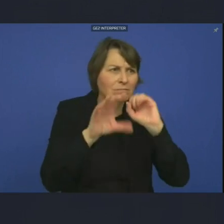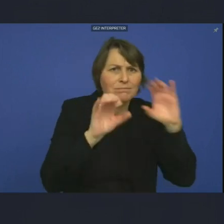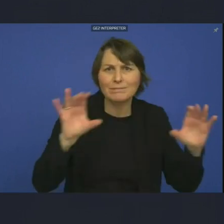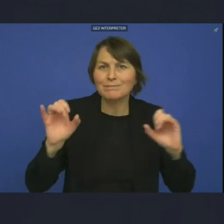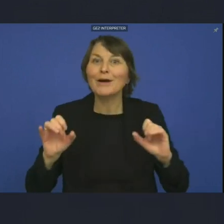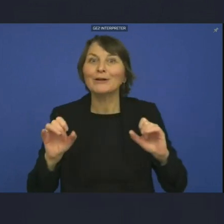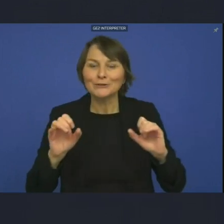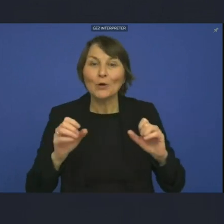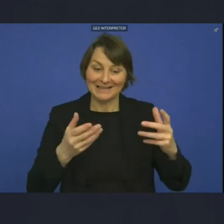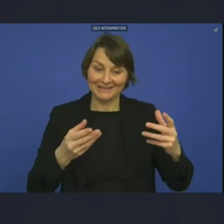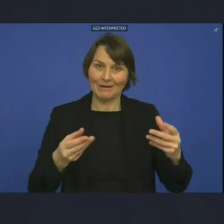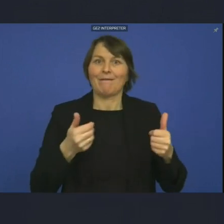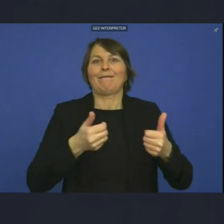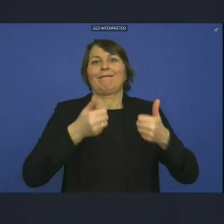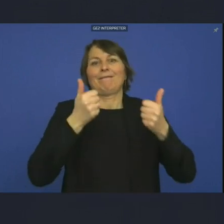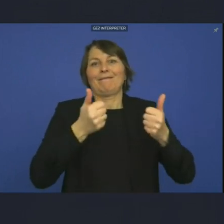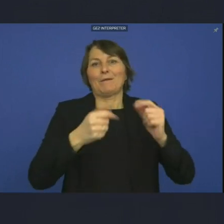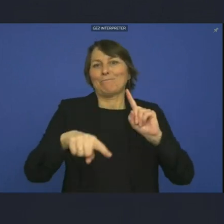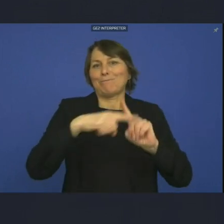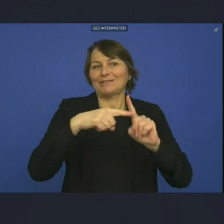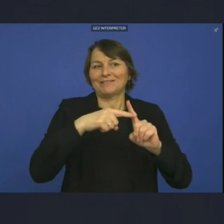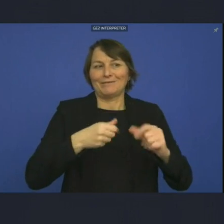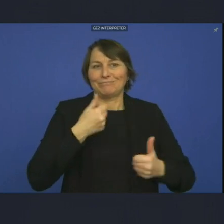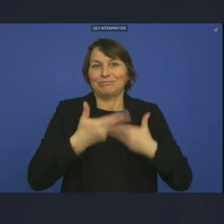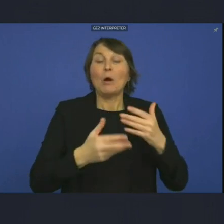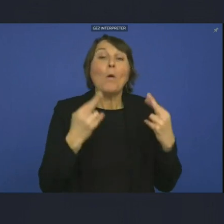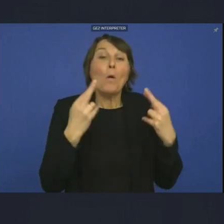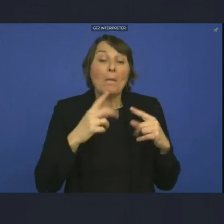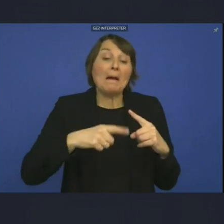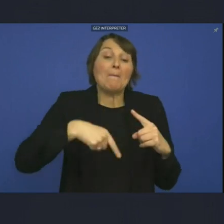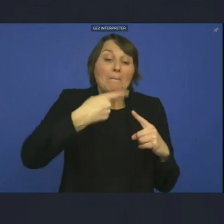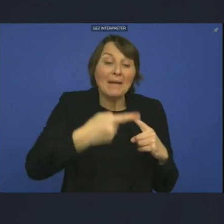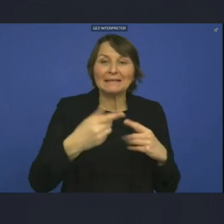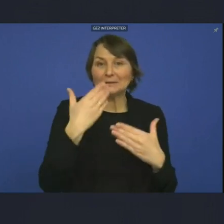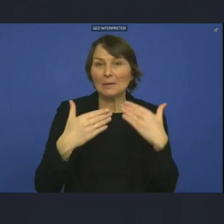We hope that it will continue next summer, but no decisions are done yet. Thank you.